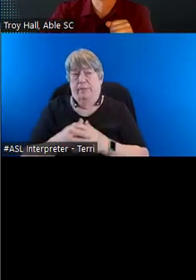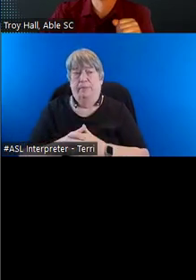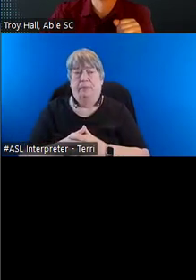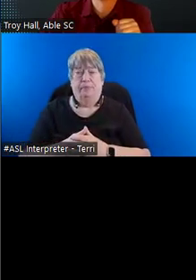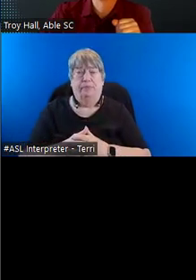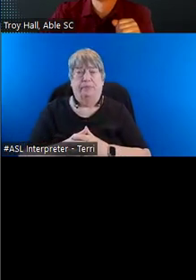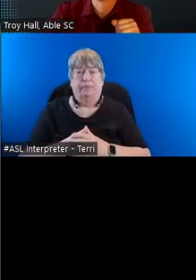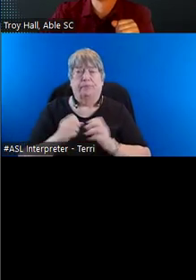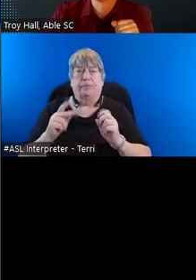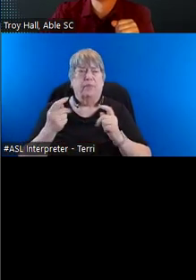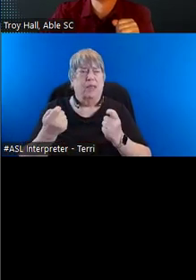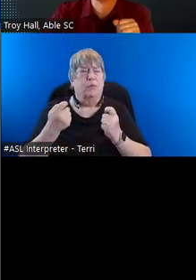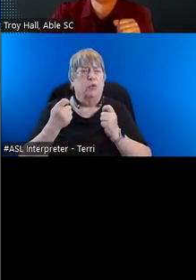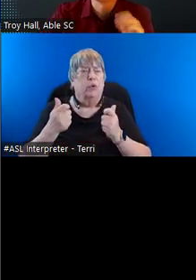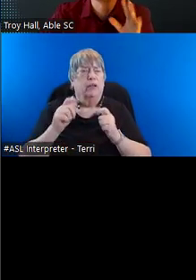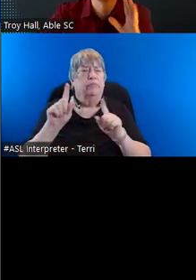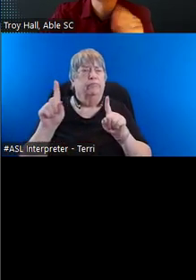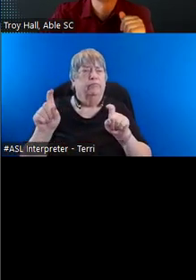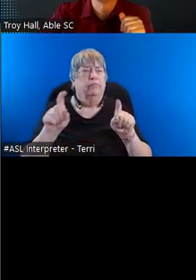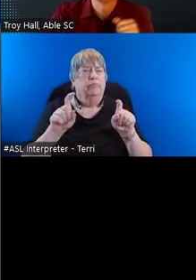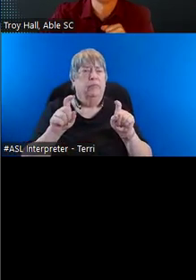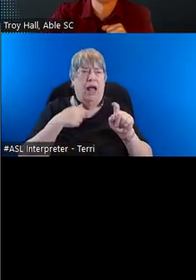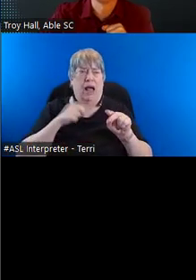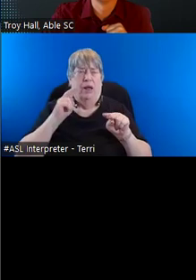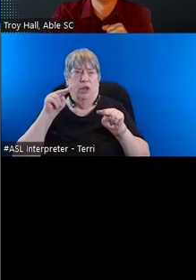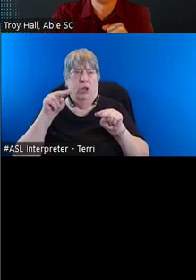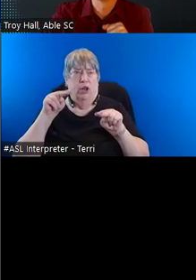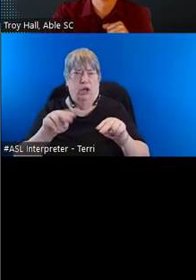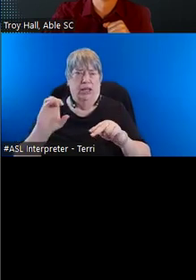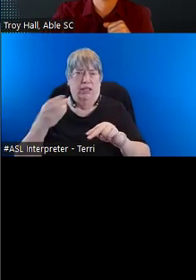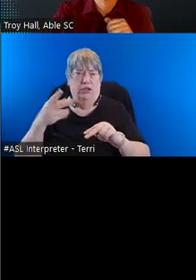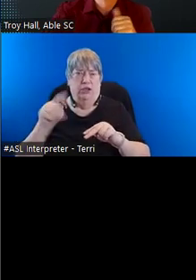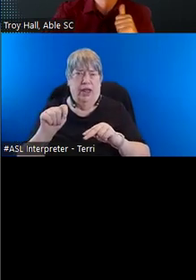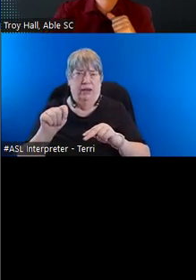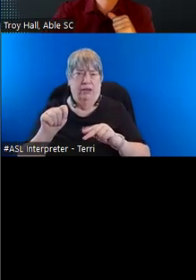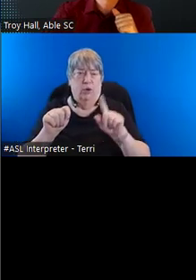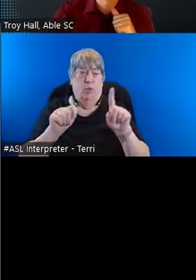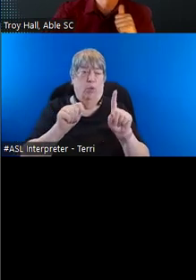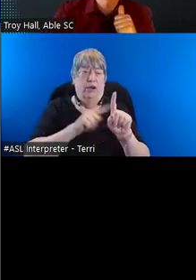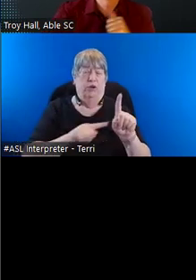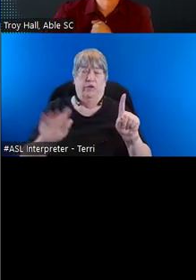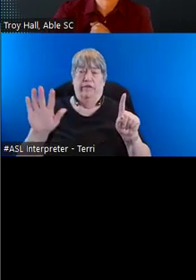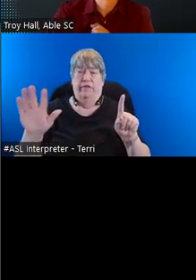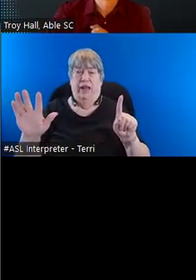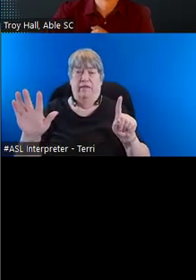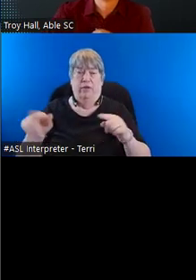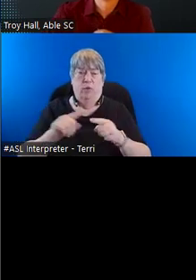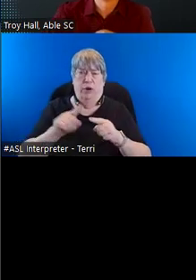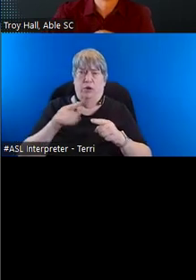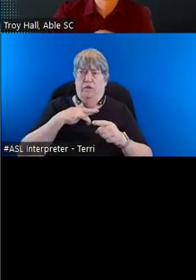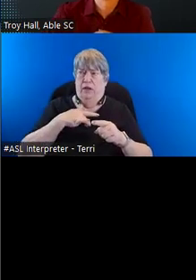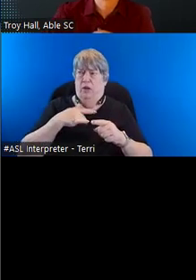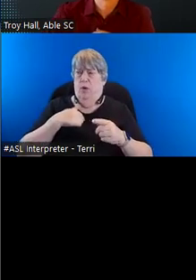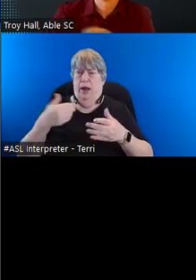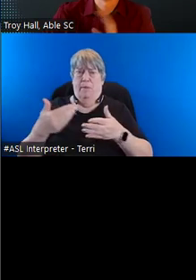Quick check in the chat, and we'll keep it with the 1 to 5 scale. 1 being I am brand new at this, 5